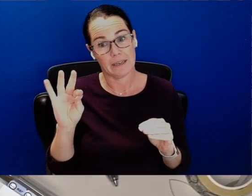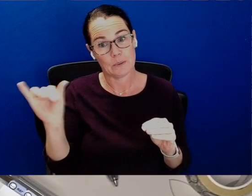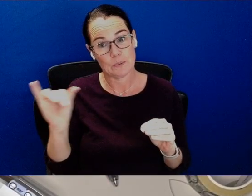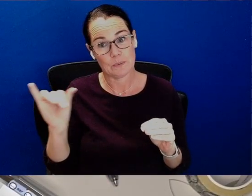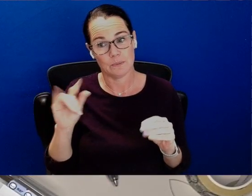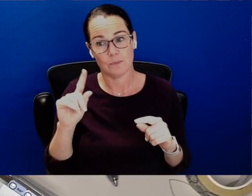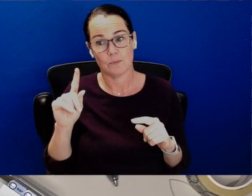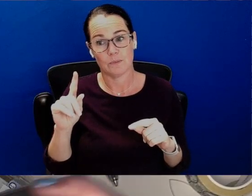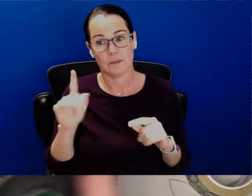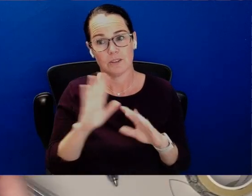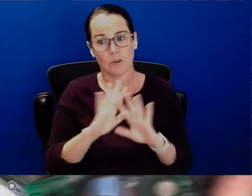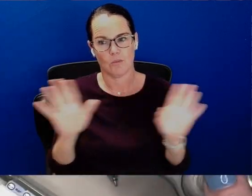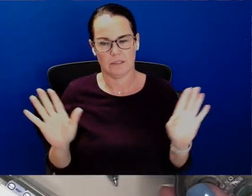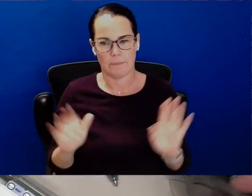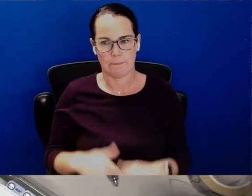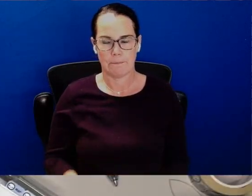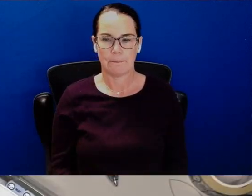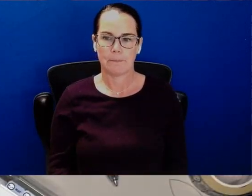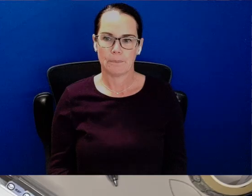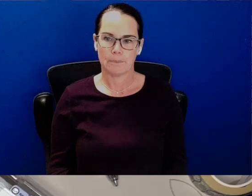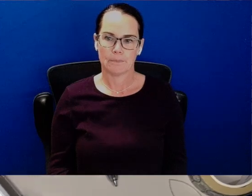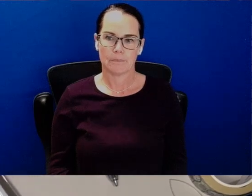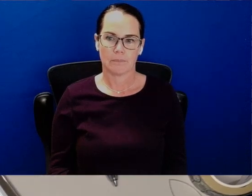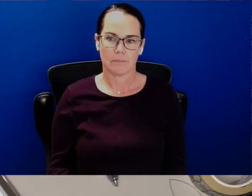just gonna stop with 29. There we go.